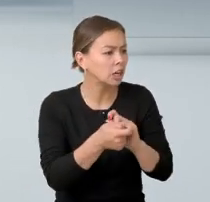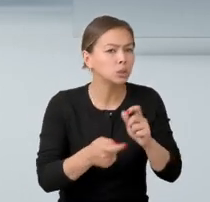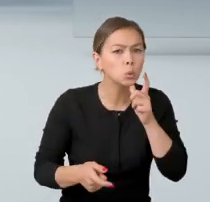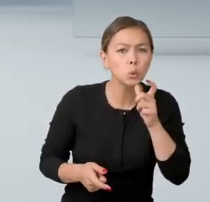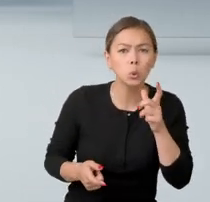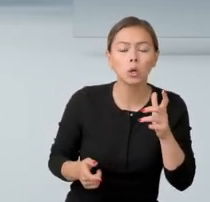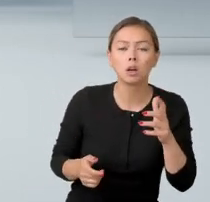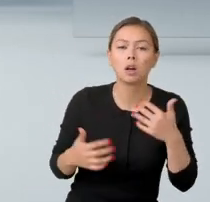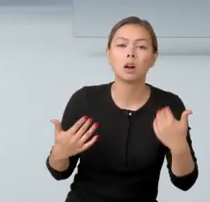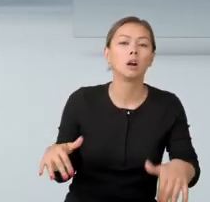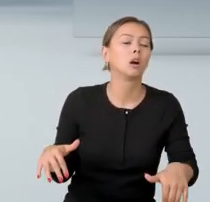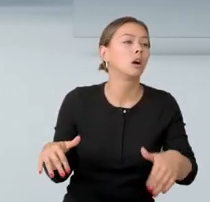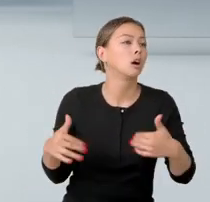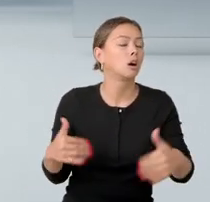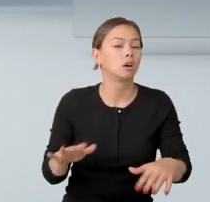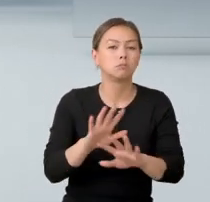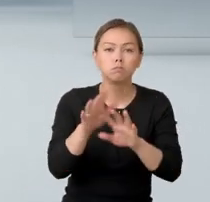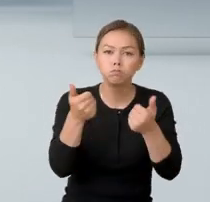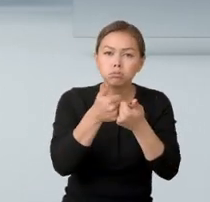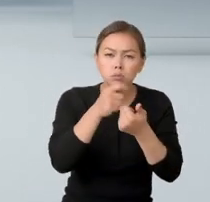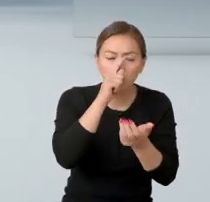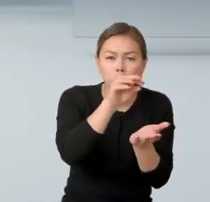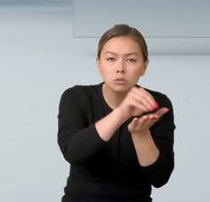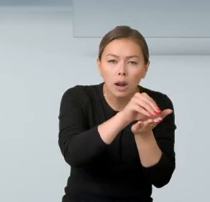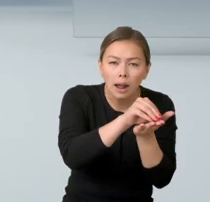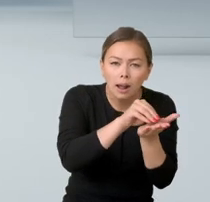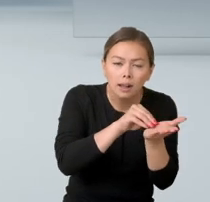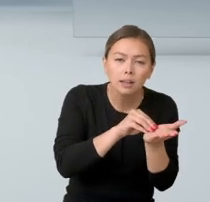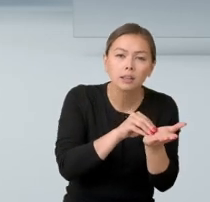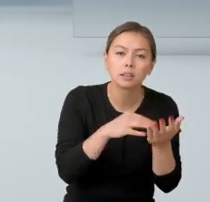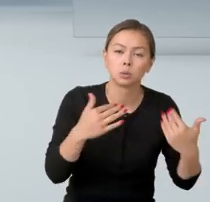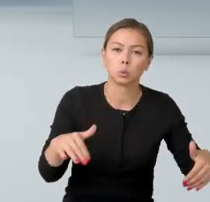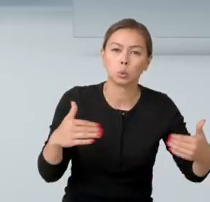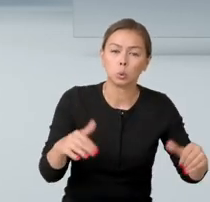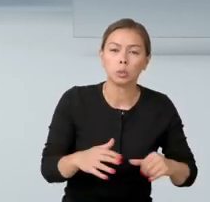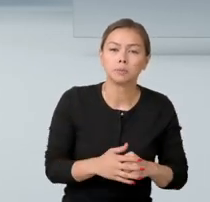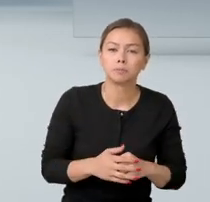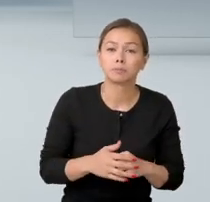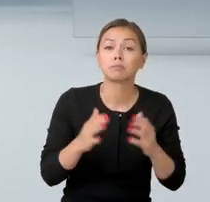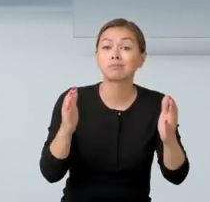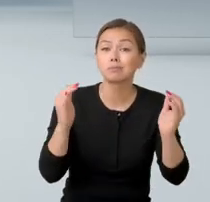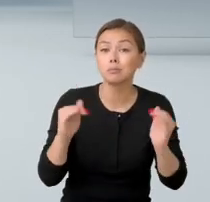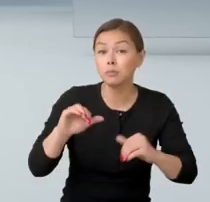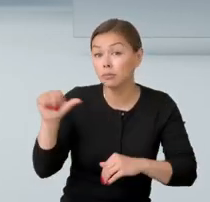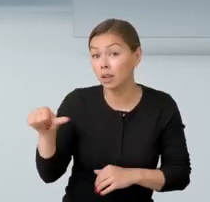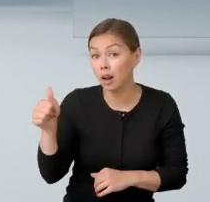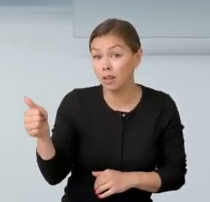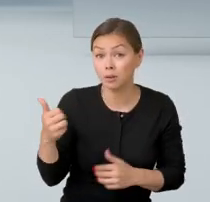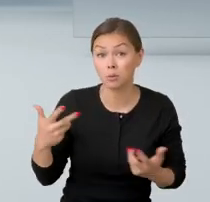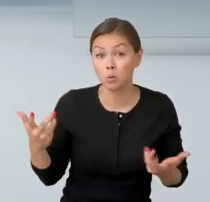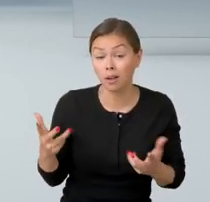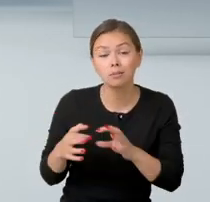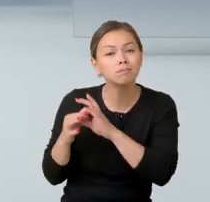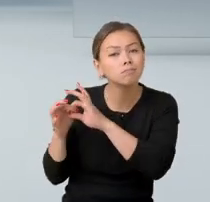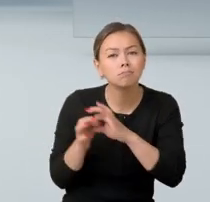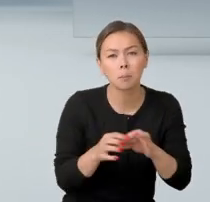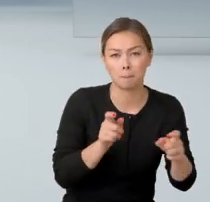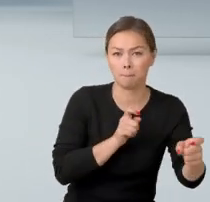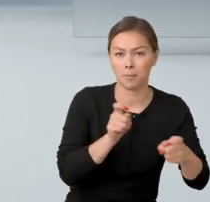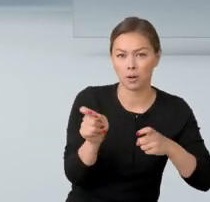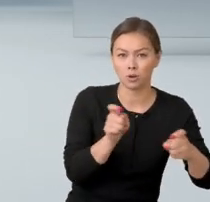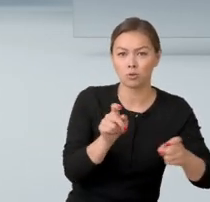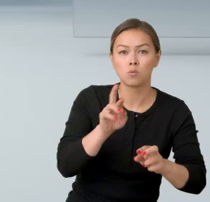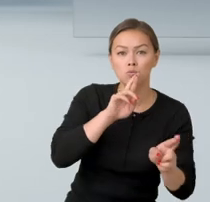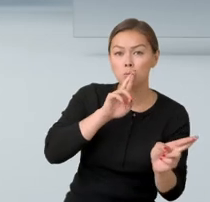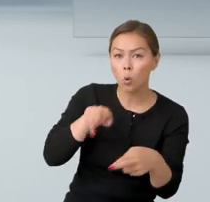delete a record inside the spreadsheets it's hard for you to track that and uh uh one another result was